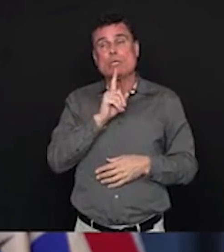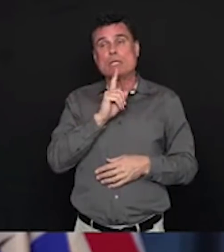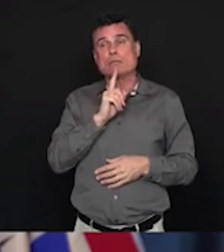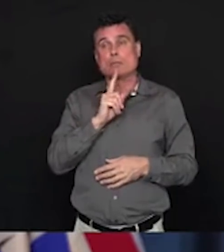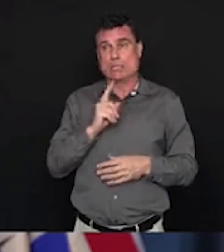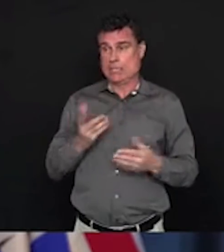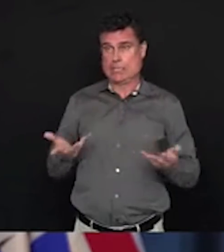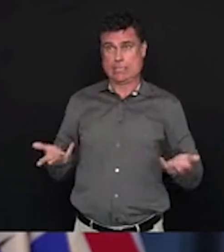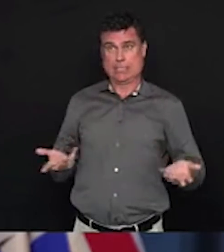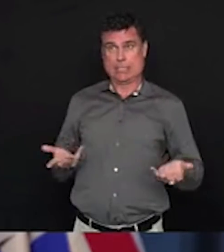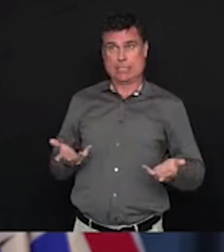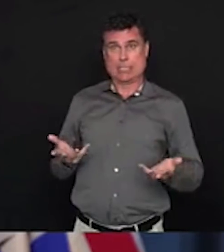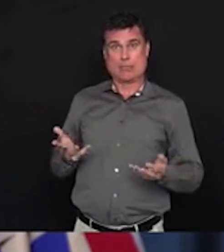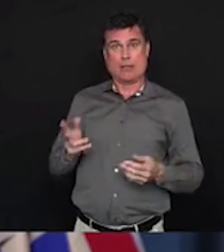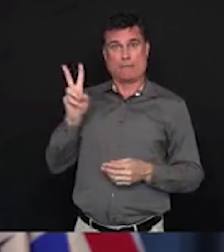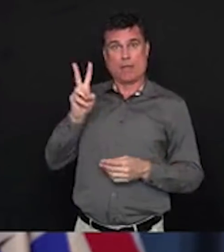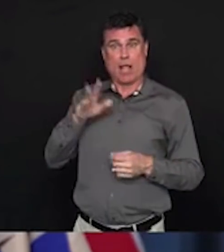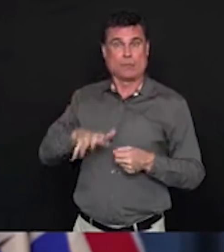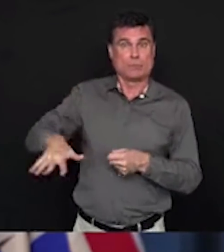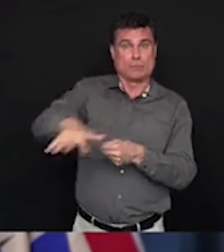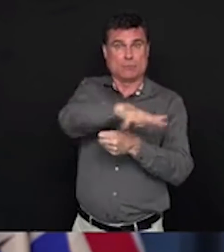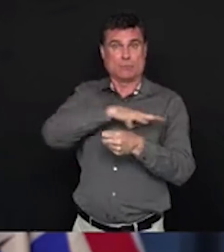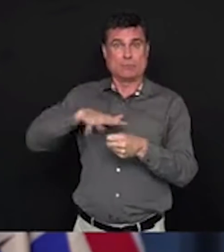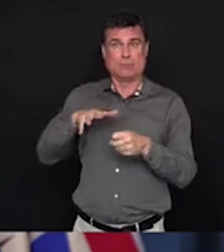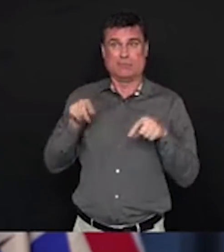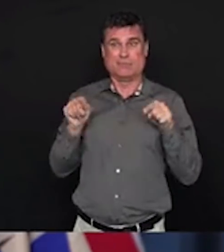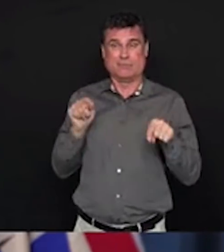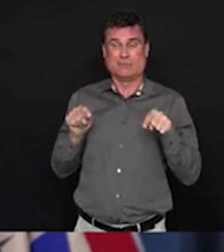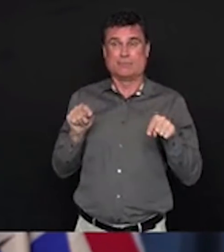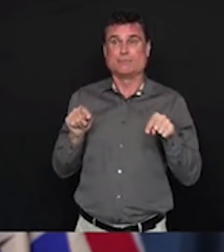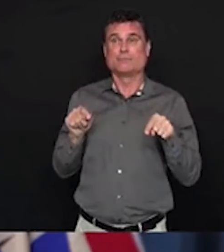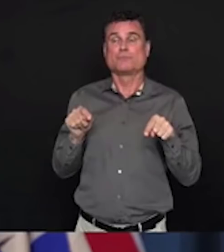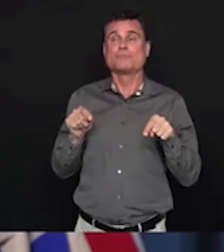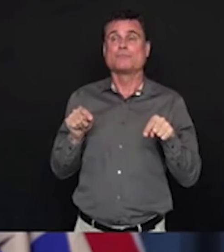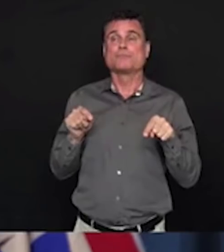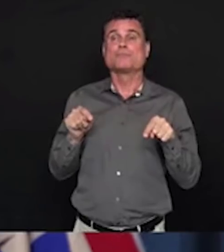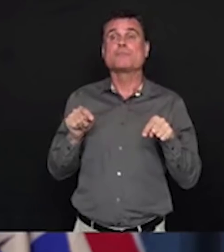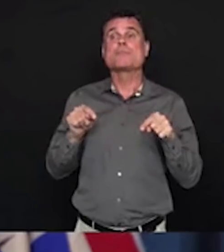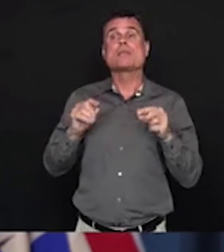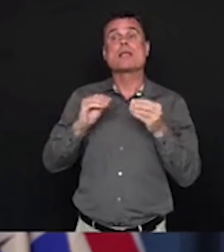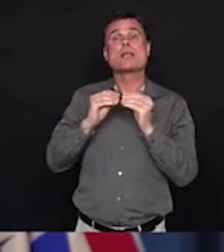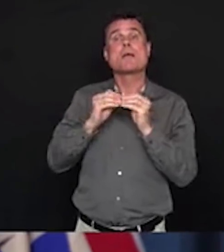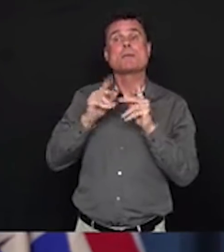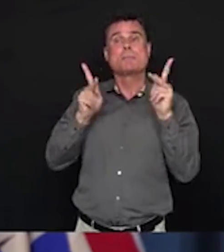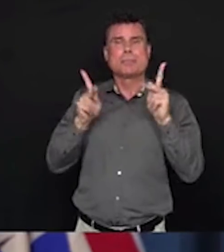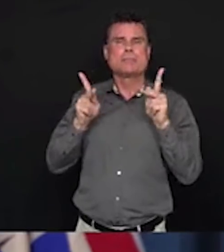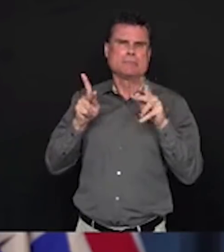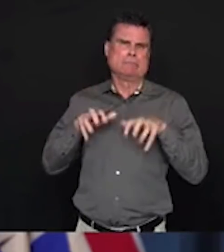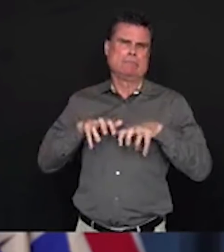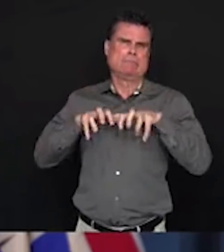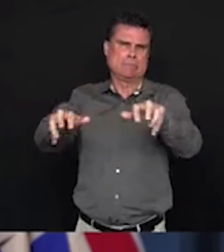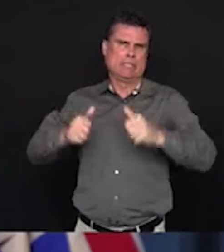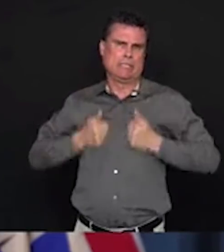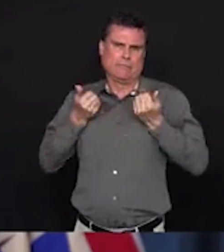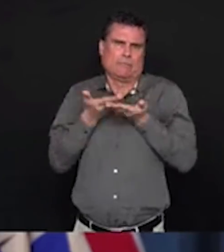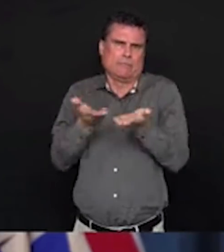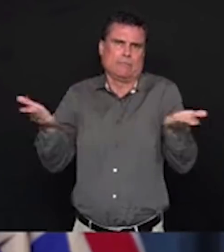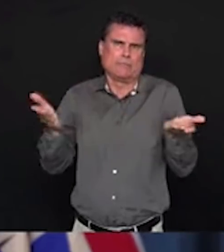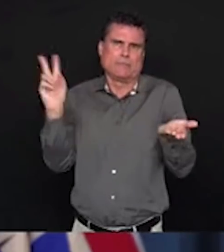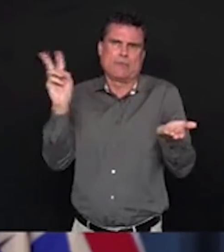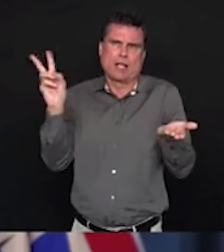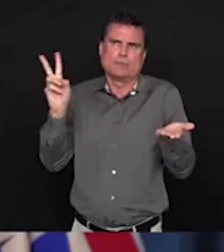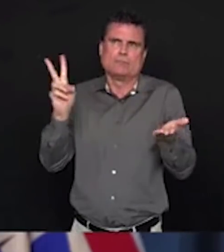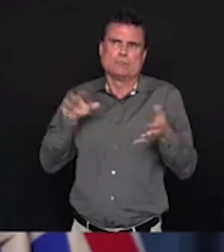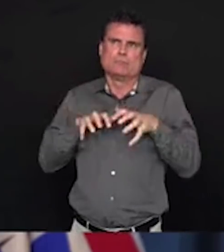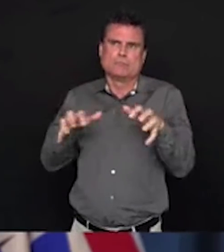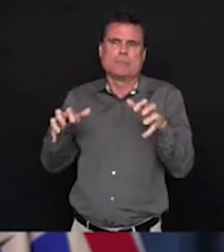density, but also our proximity to Washington State and the introductions of quite a lot of people, both people traveling back and forth